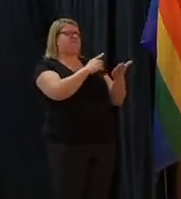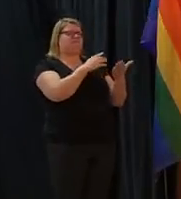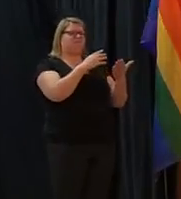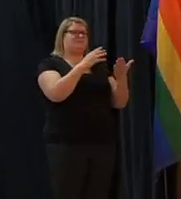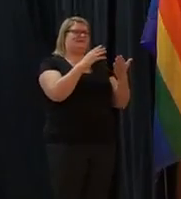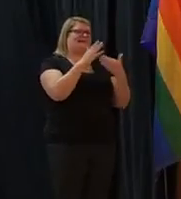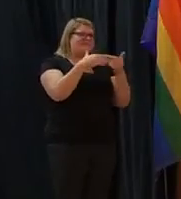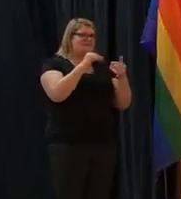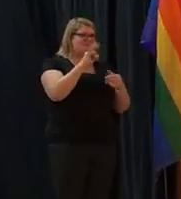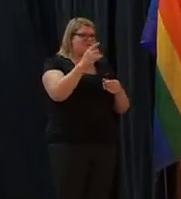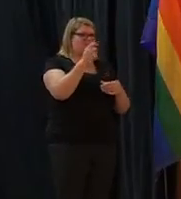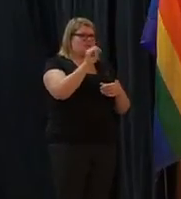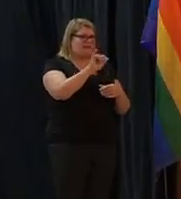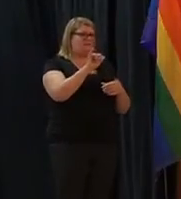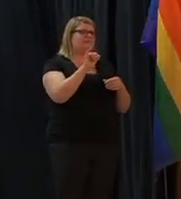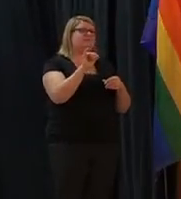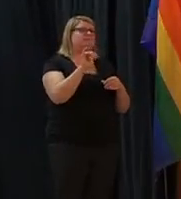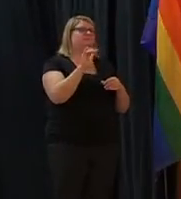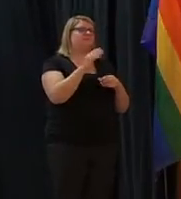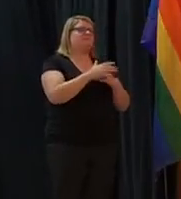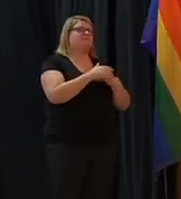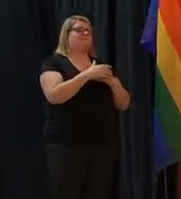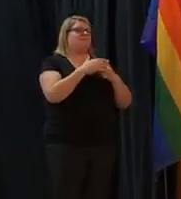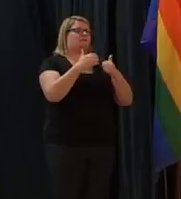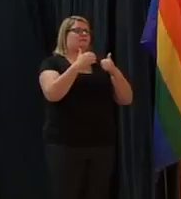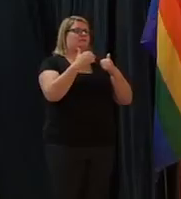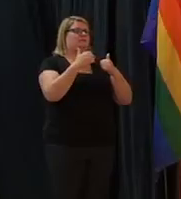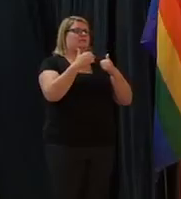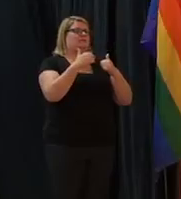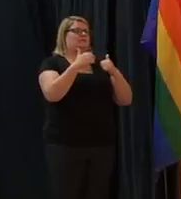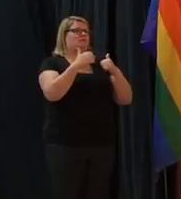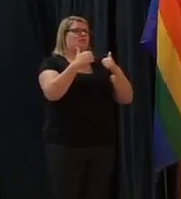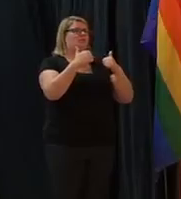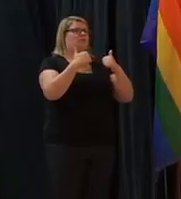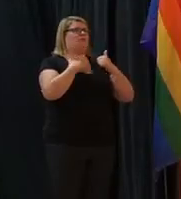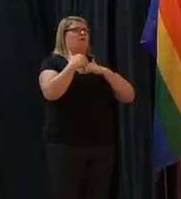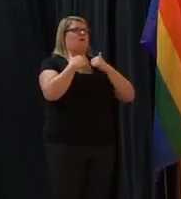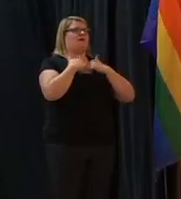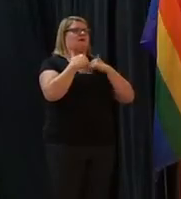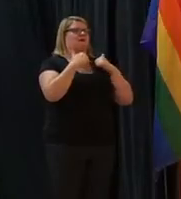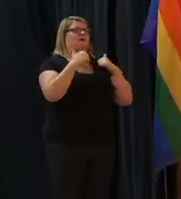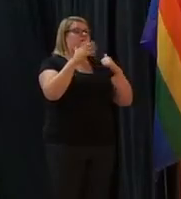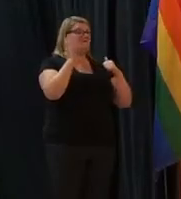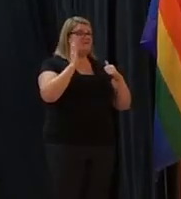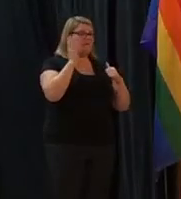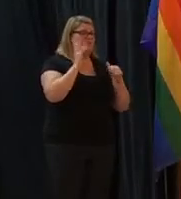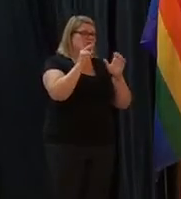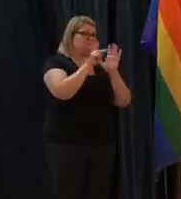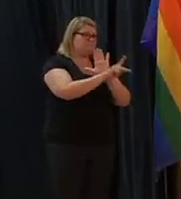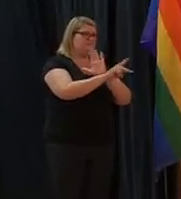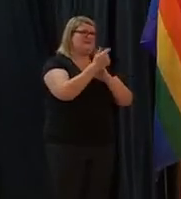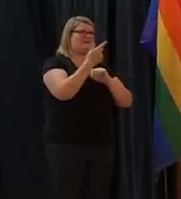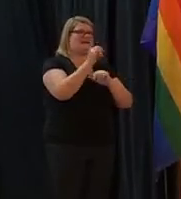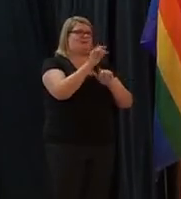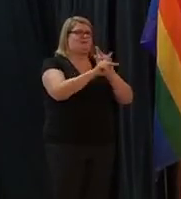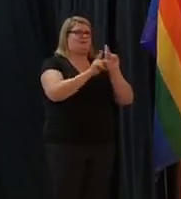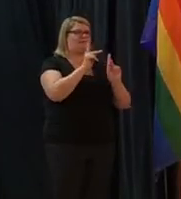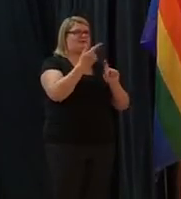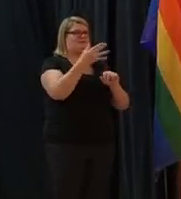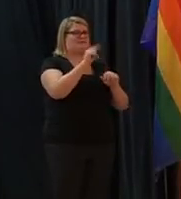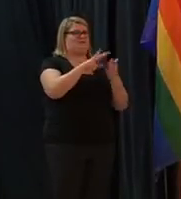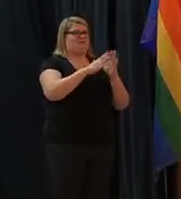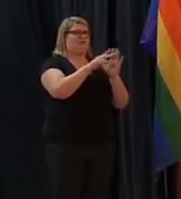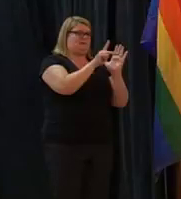orientation. Because Rwanda has a tragic history of the genocide where people were just killed on their ethnic